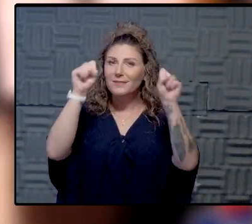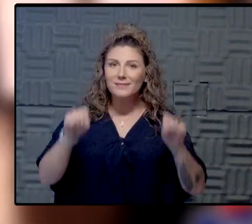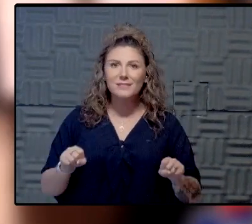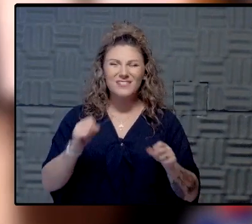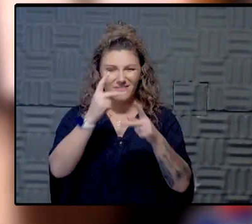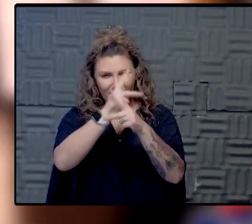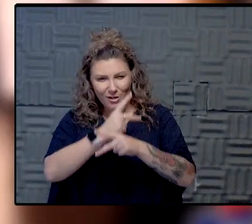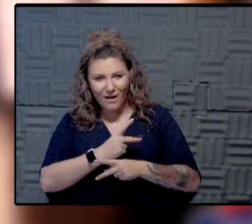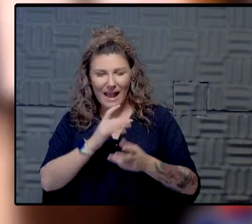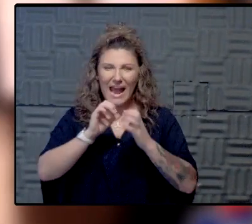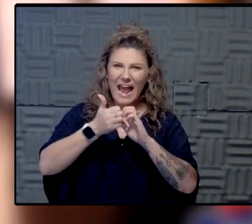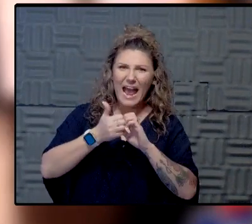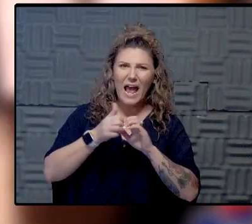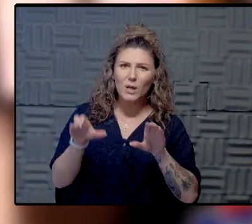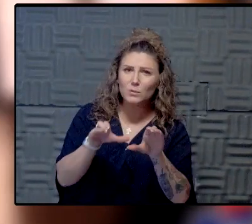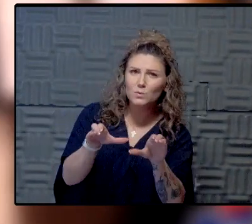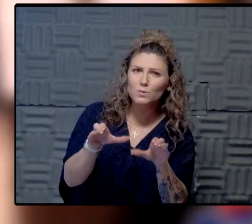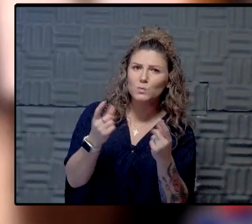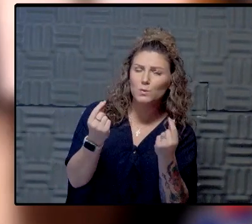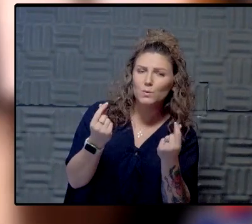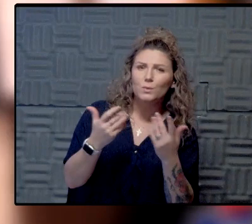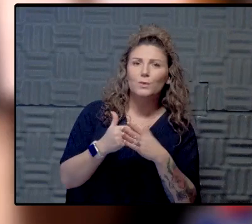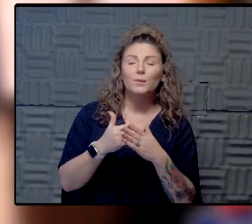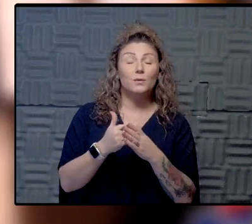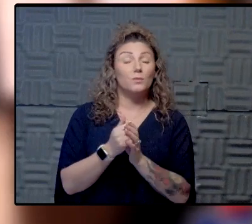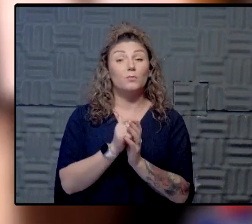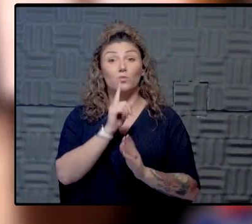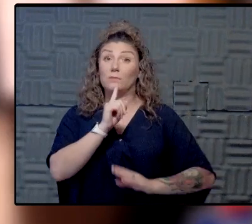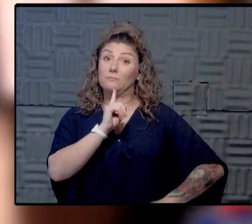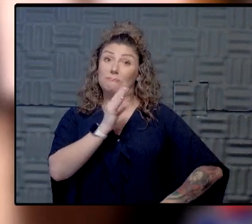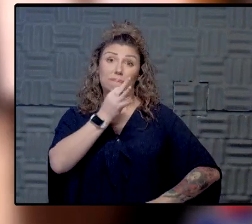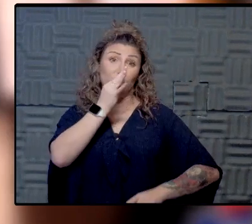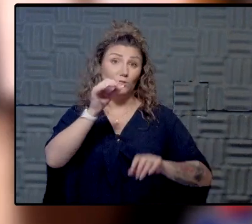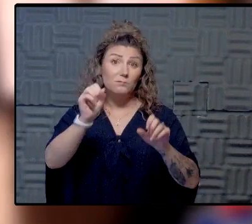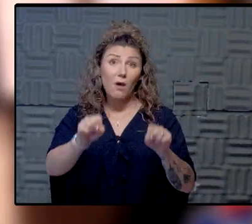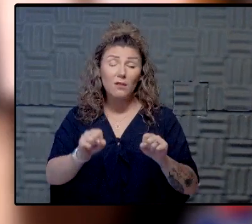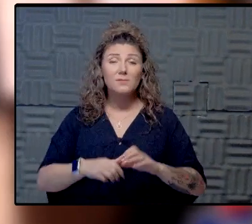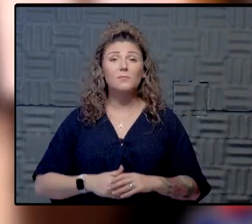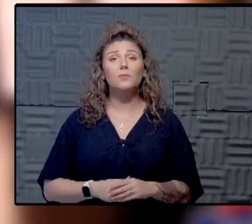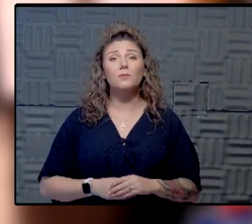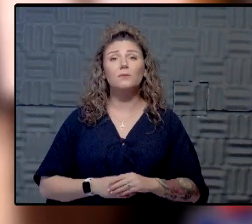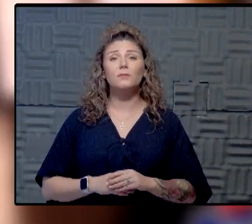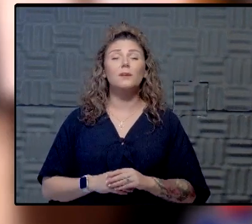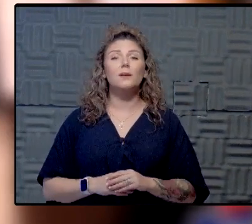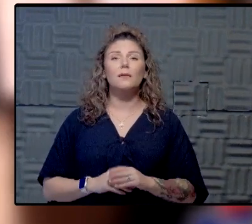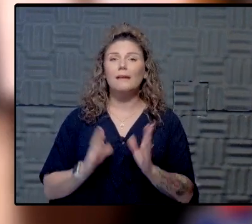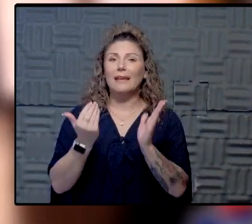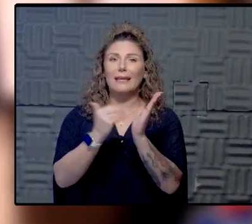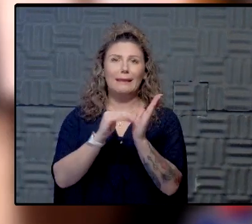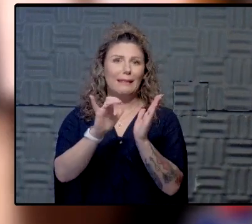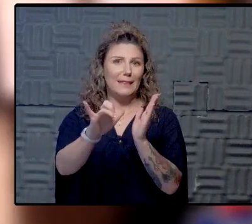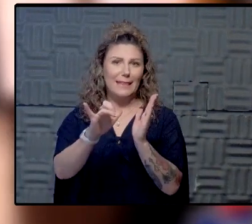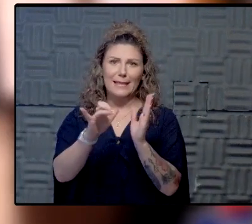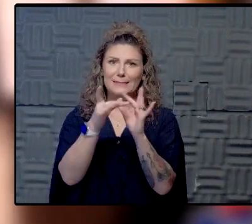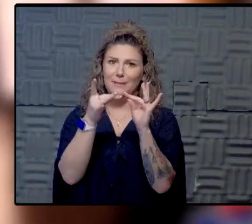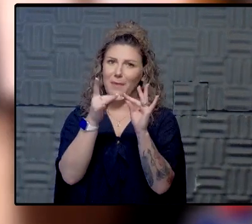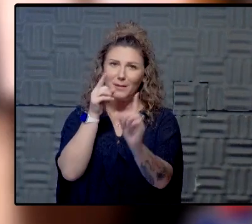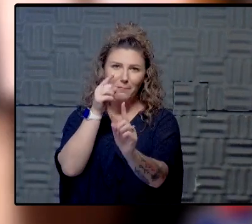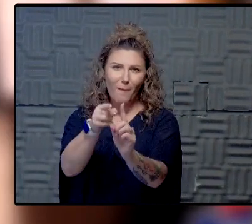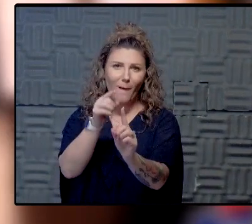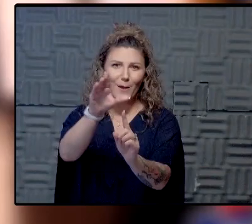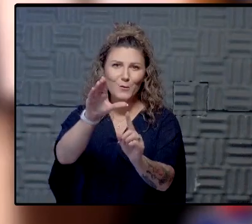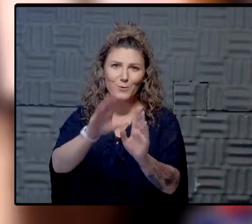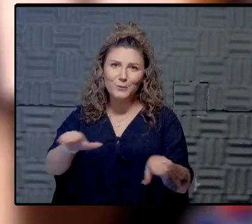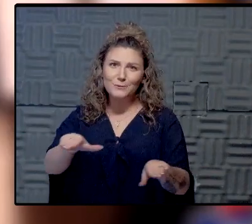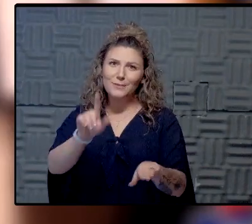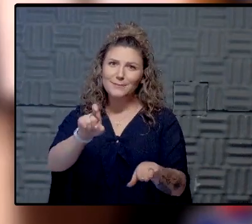figure out how to get that done as soon as possible. So that'll be the message. Get your child